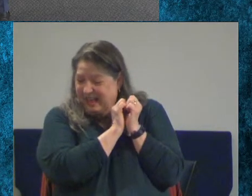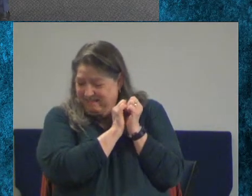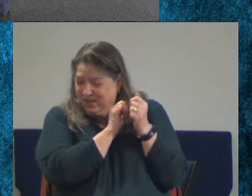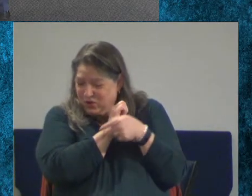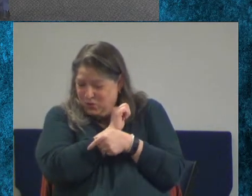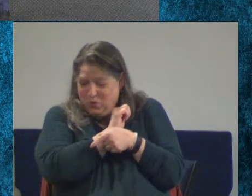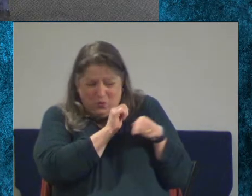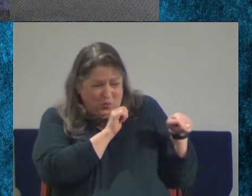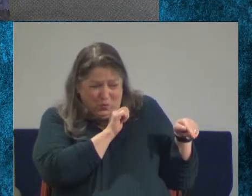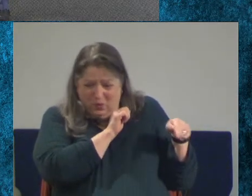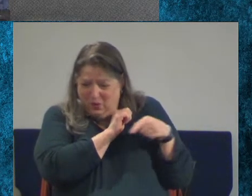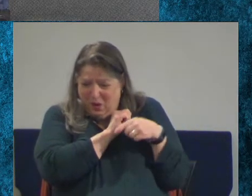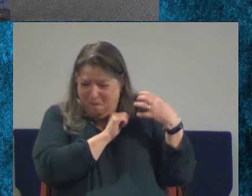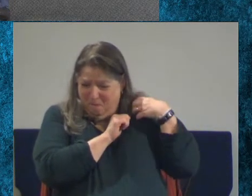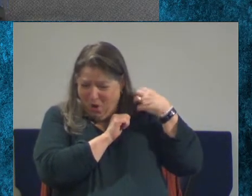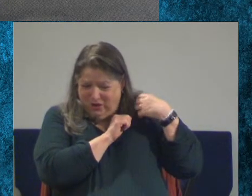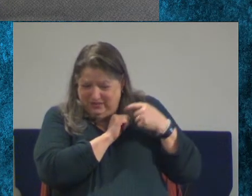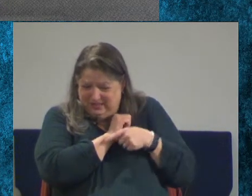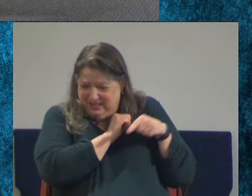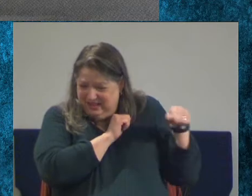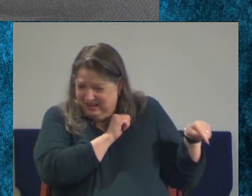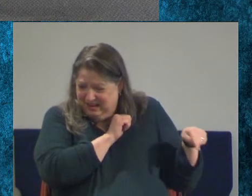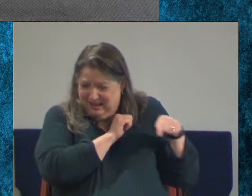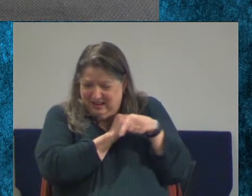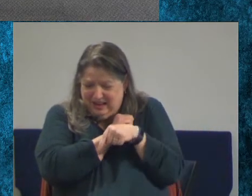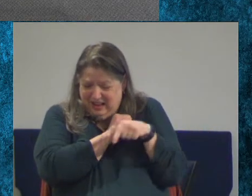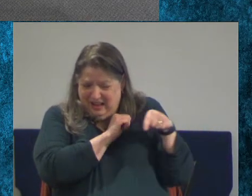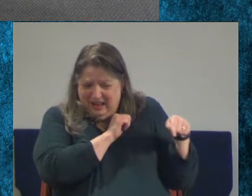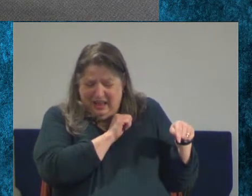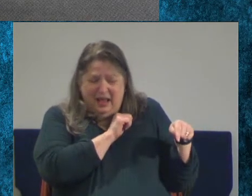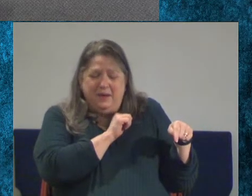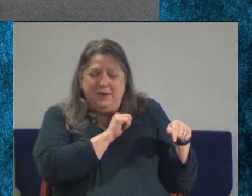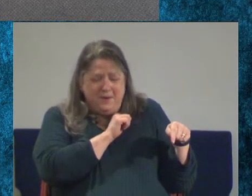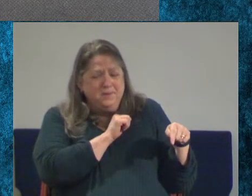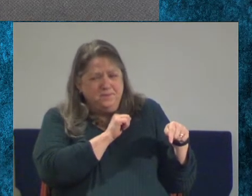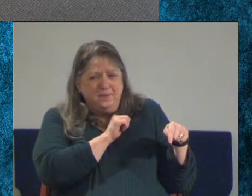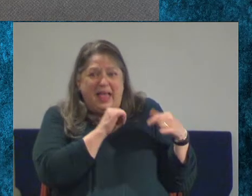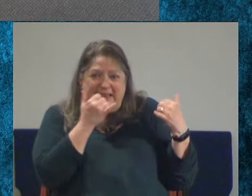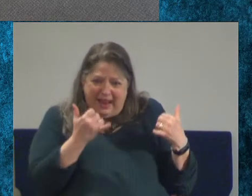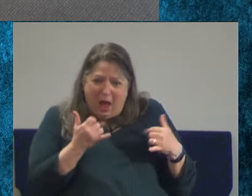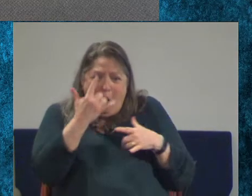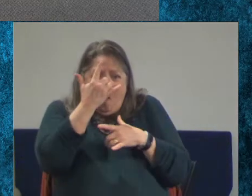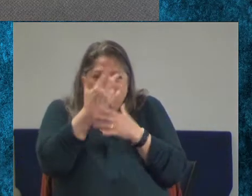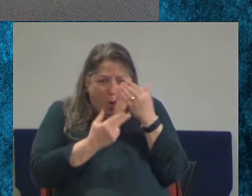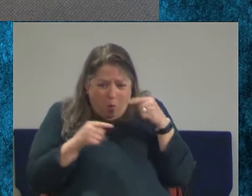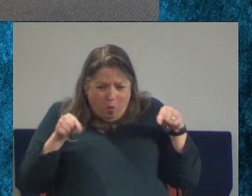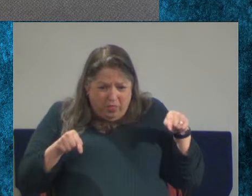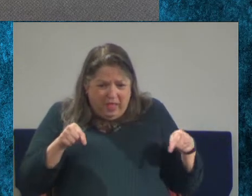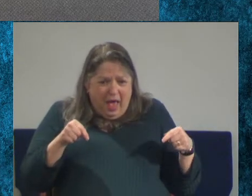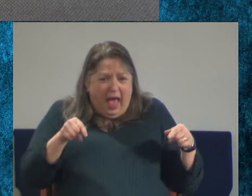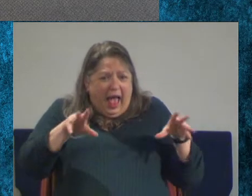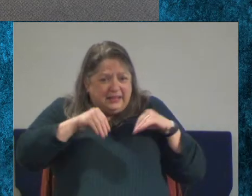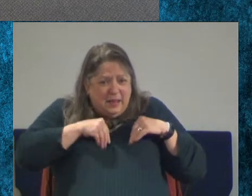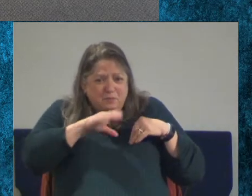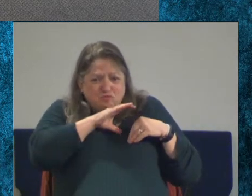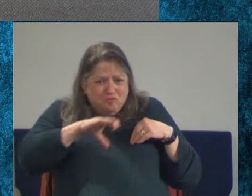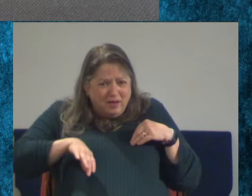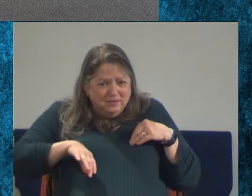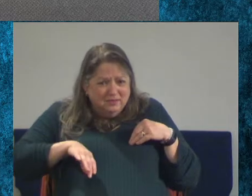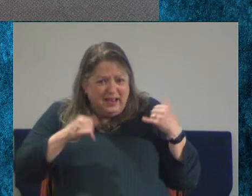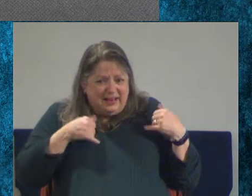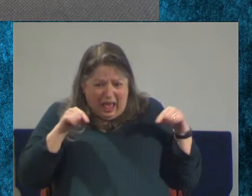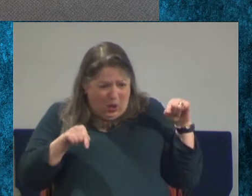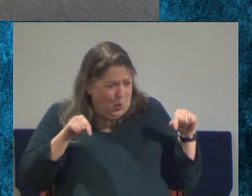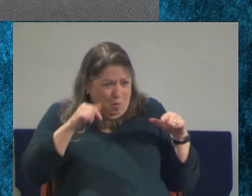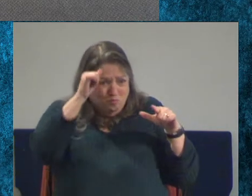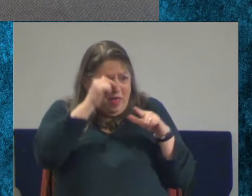to notice that what the Holy Spirit wants us to do for this service is to look into these beginning verses of Paul's